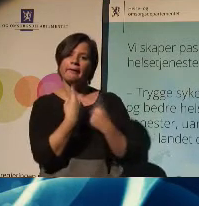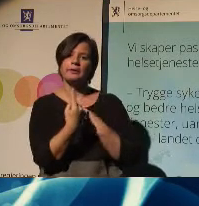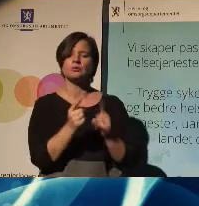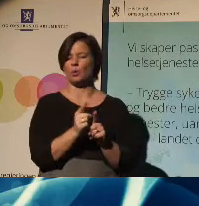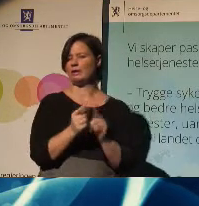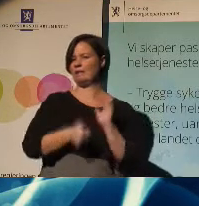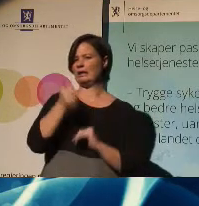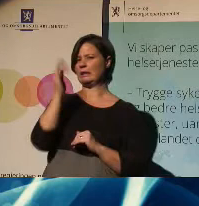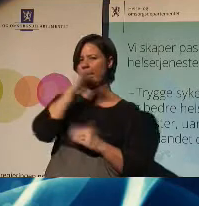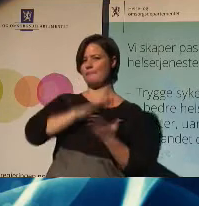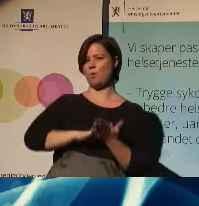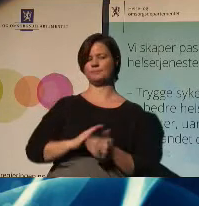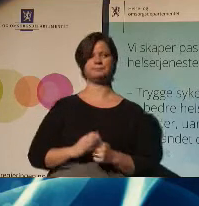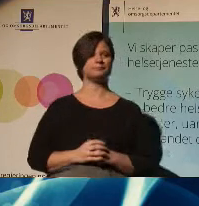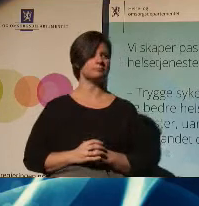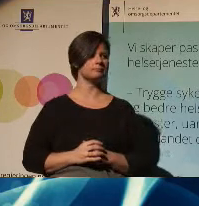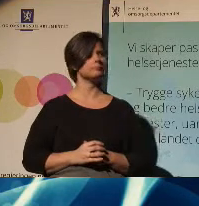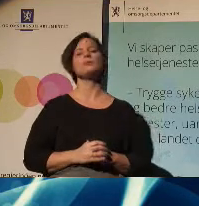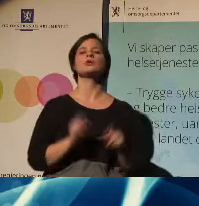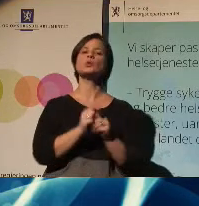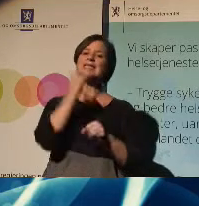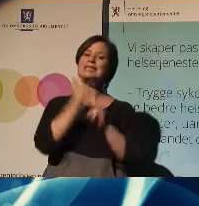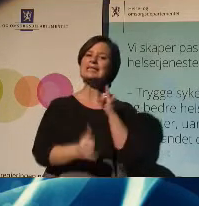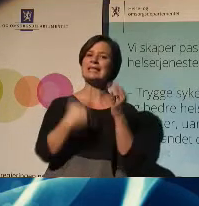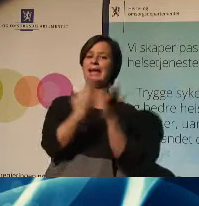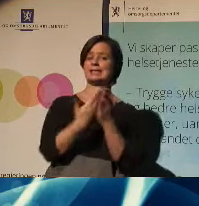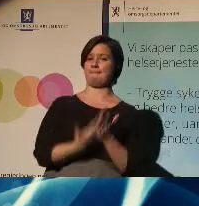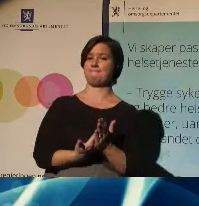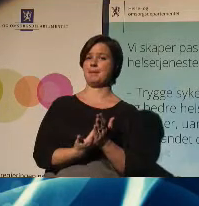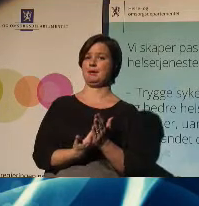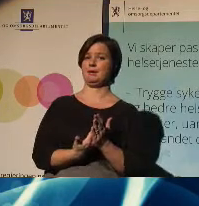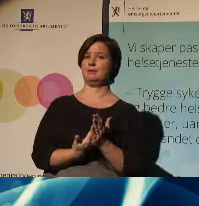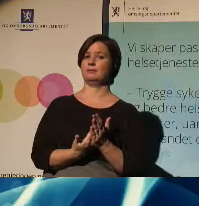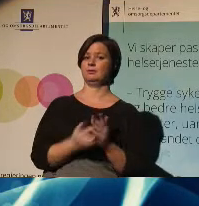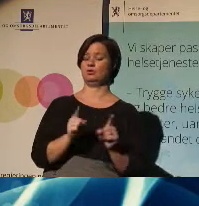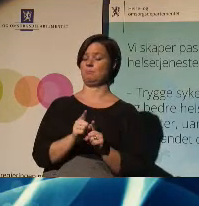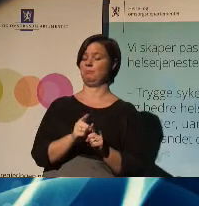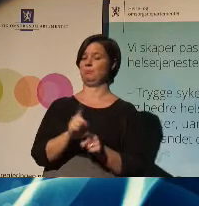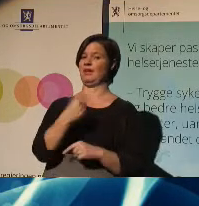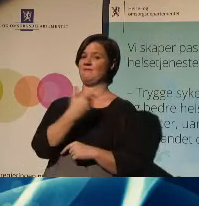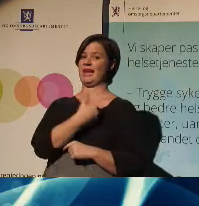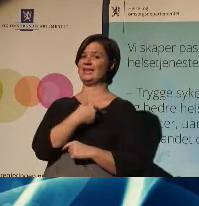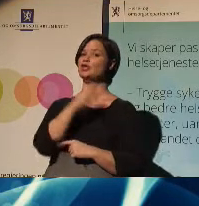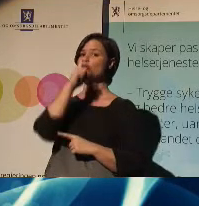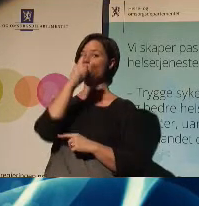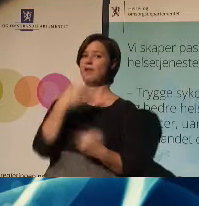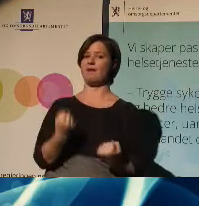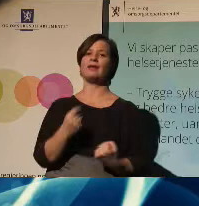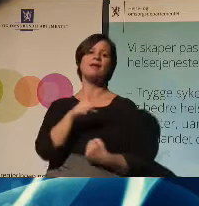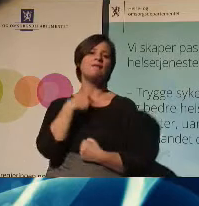about. And the final example, and this is really something that we're proud of, is we've built a